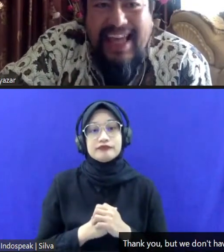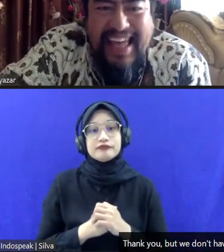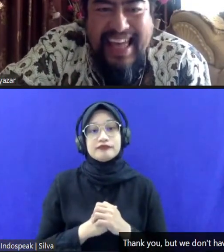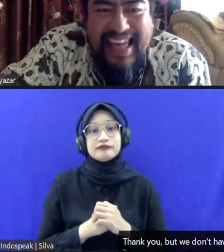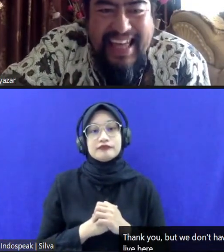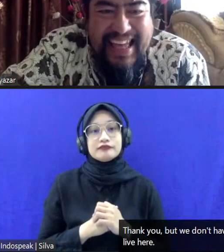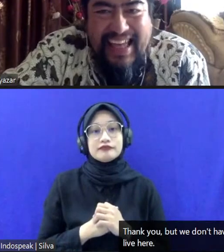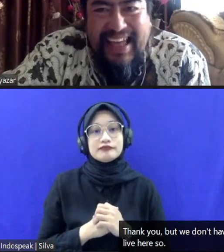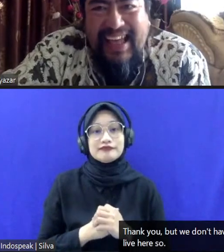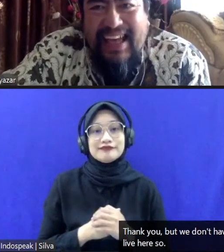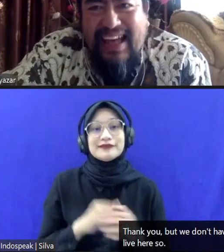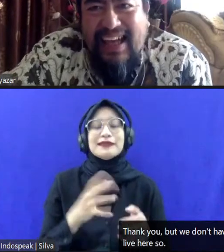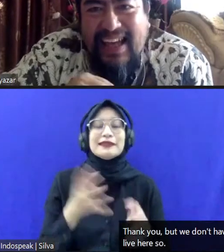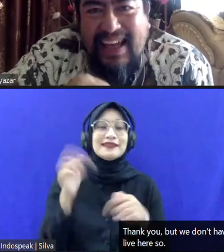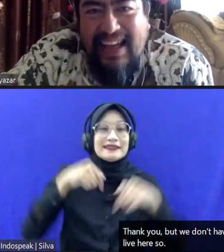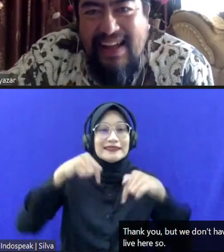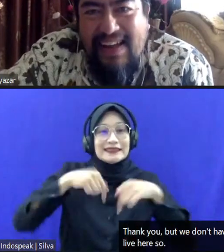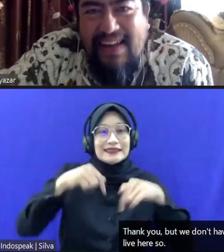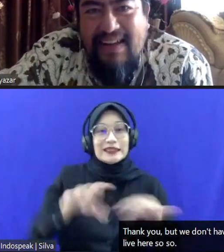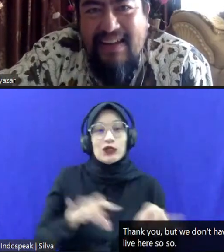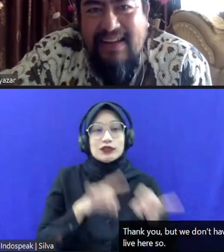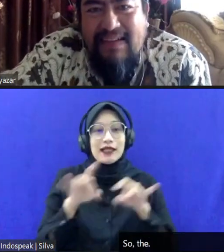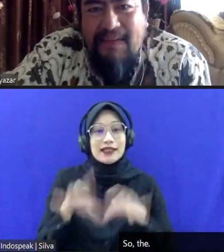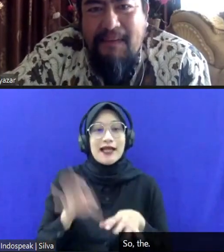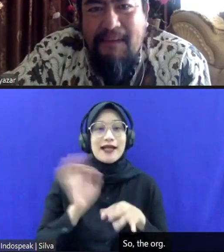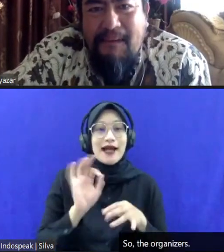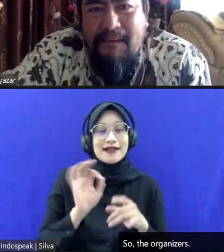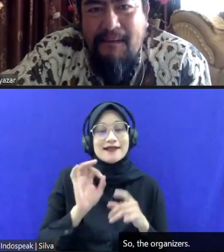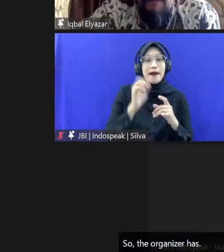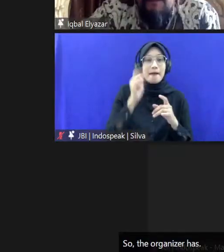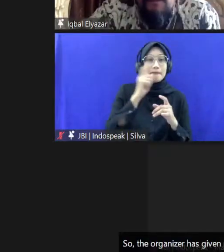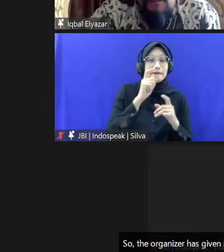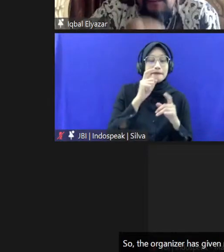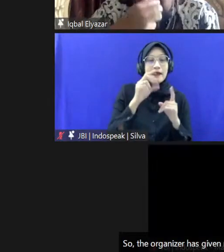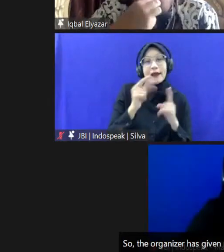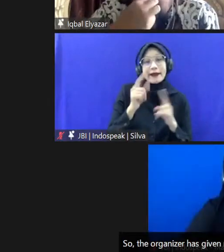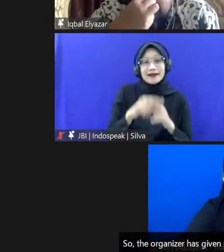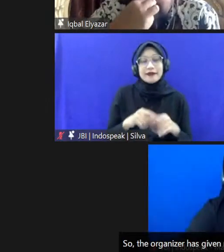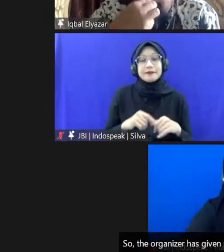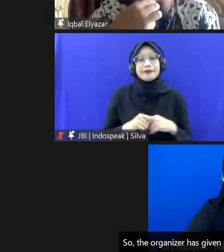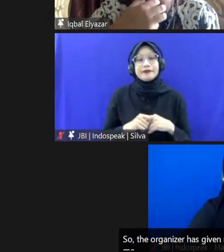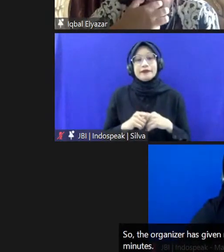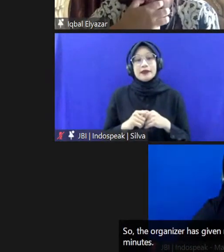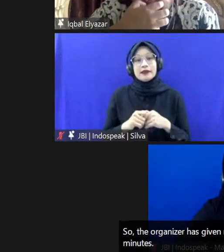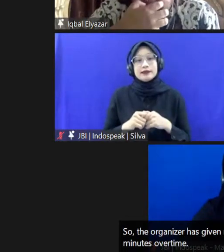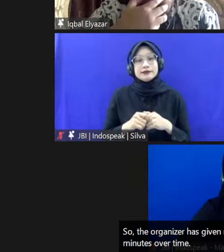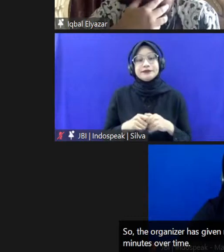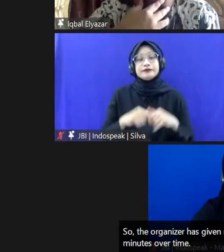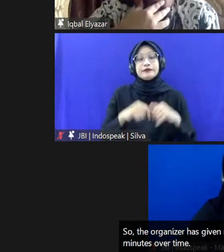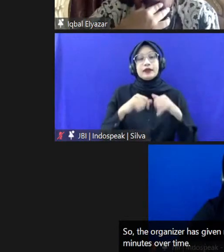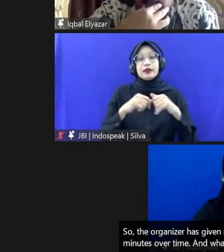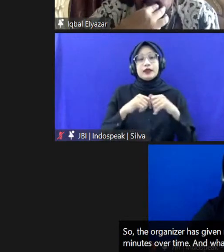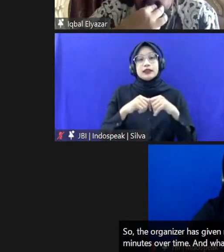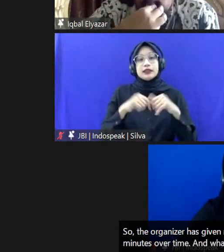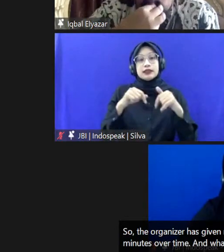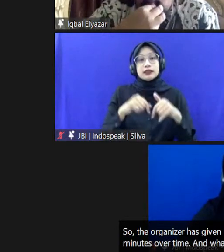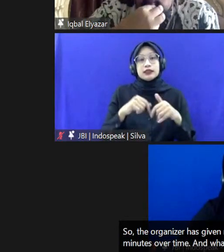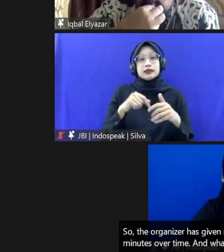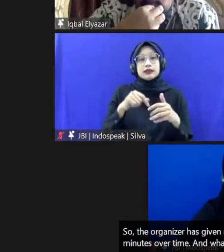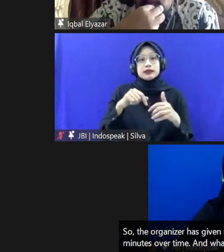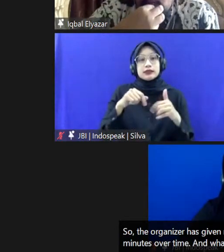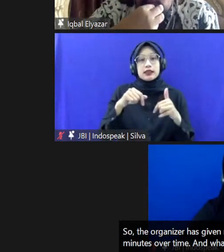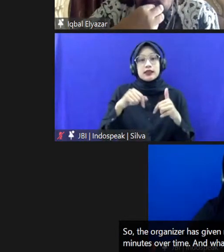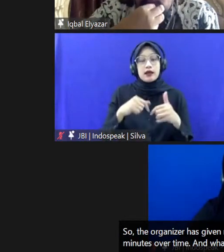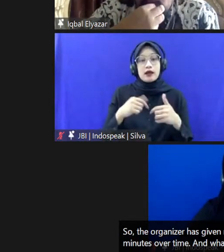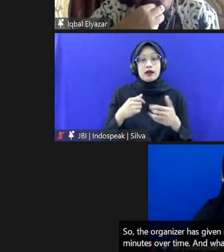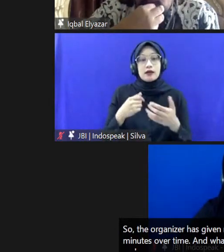live here. So, so the organizer has given me the permission to go 2 minutes over time. And what I'll do is I'm going to ask